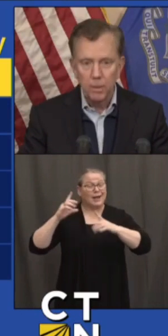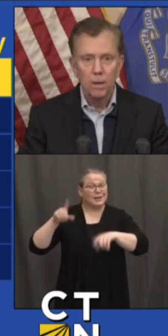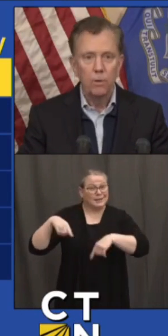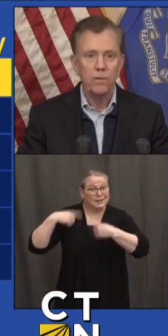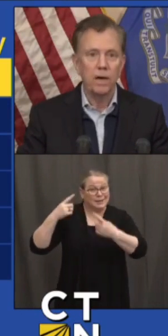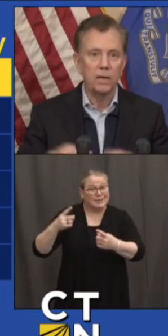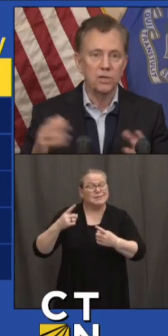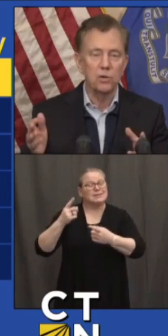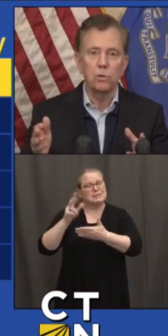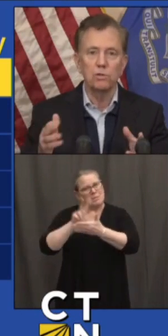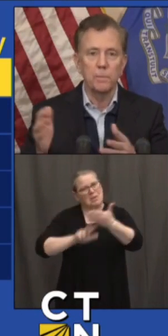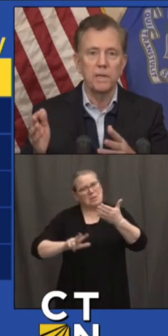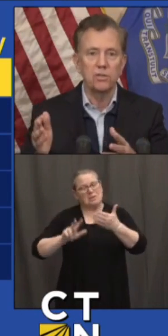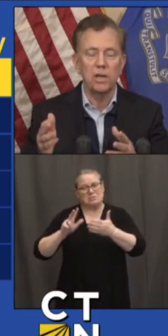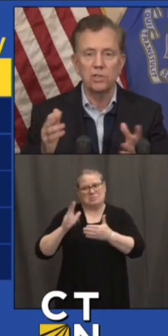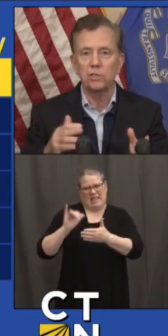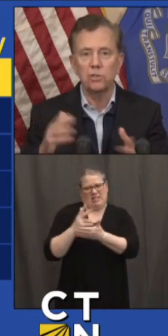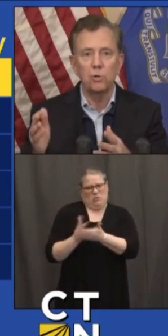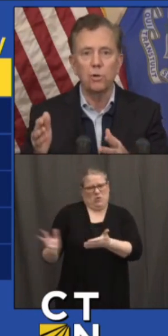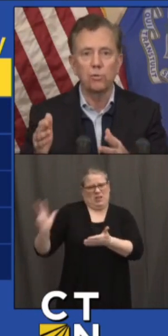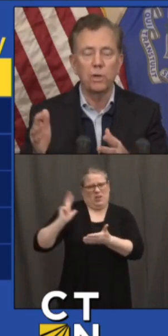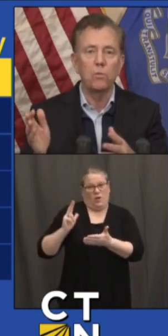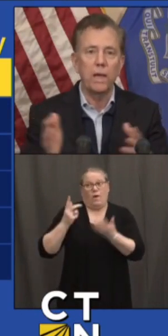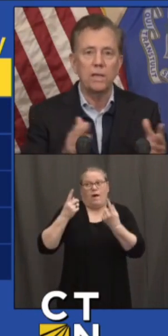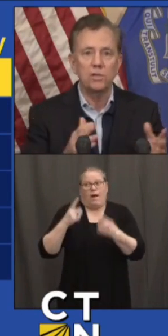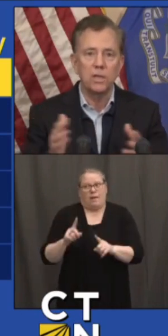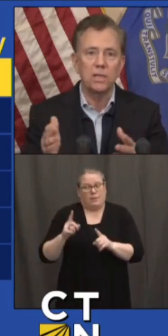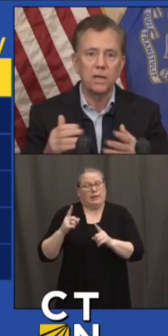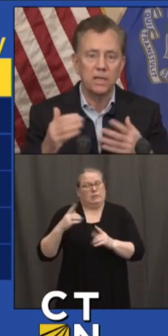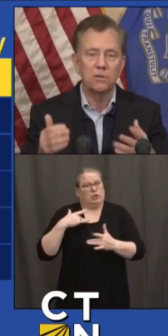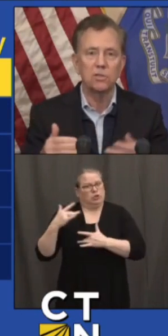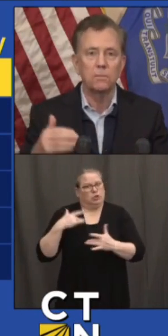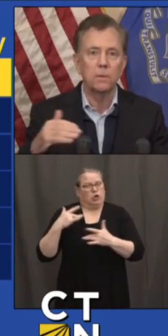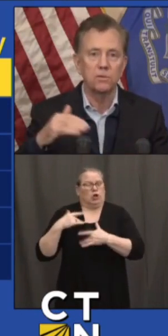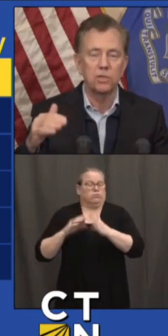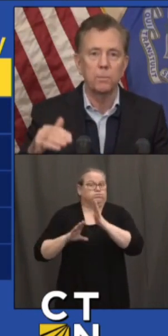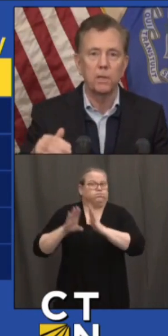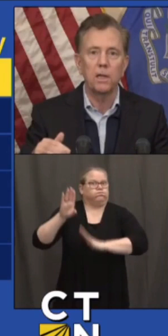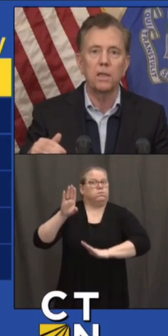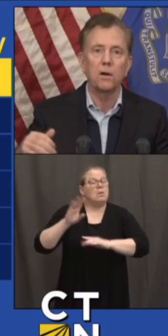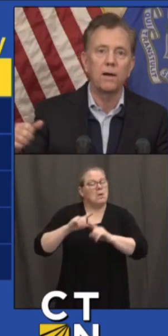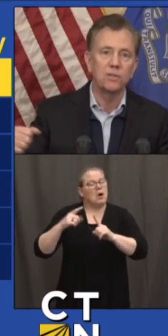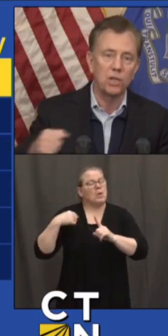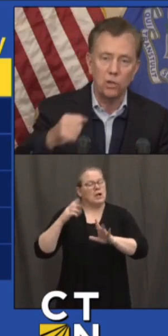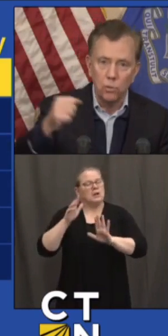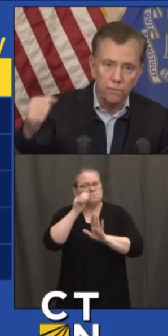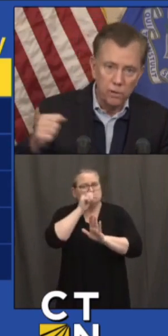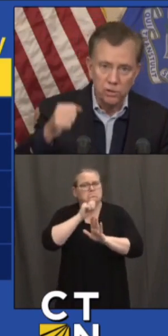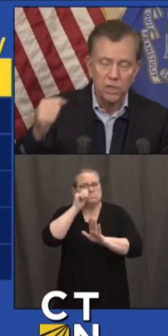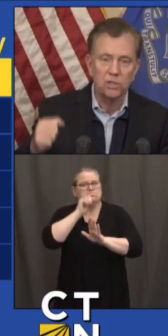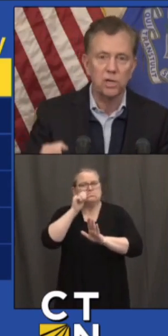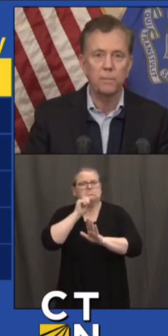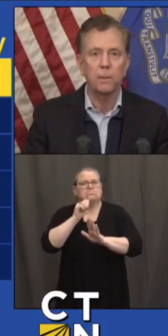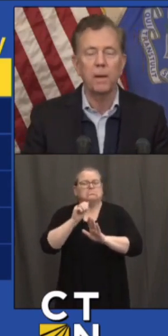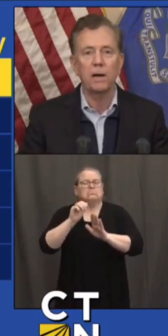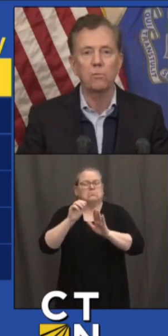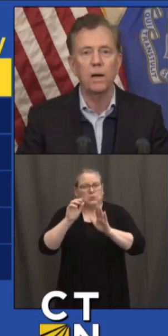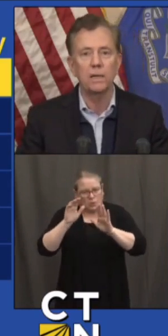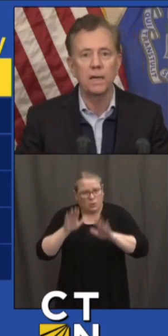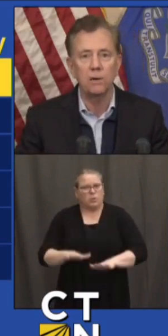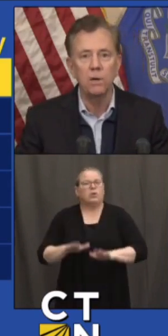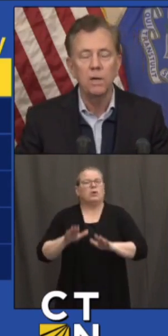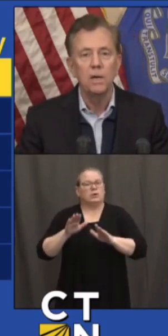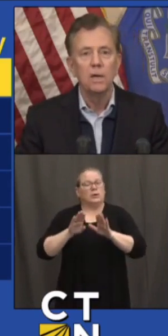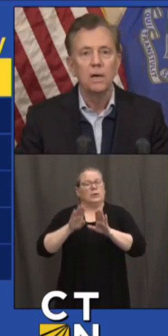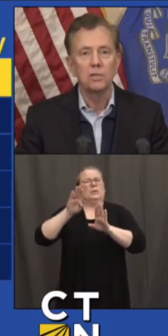spike. We've got schools have been in session 2 to 3 weeks, and there's some stability there. Obviously, universities are coming back